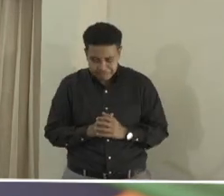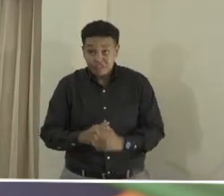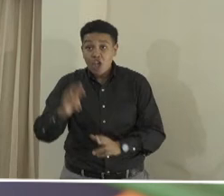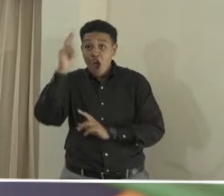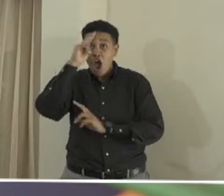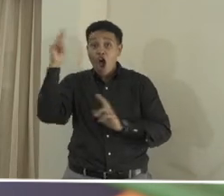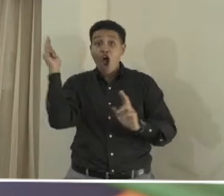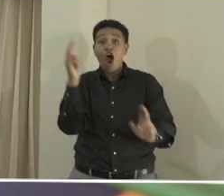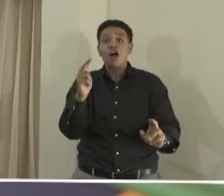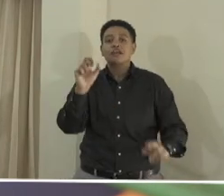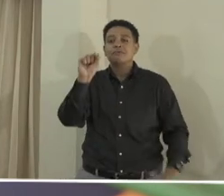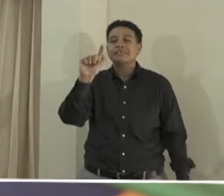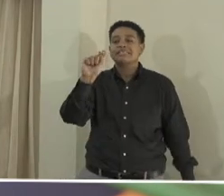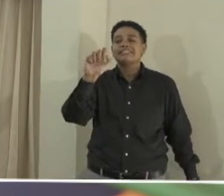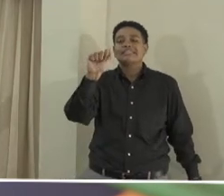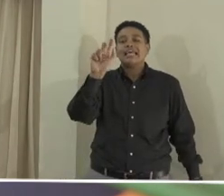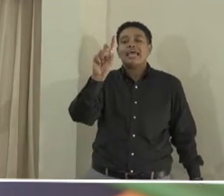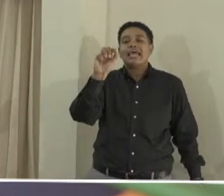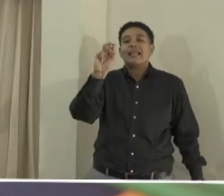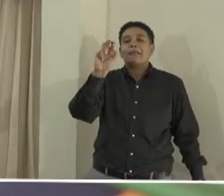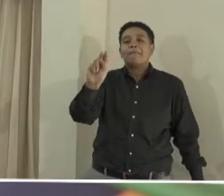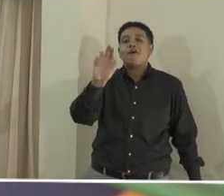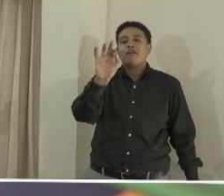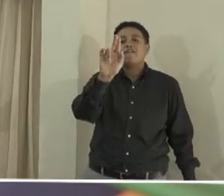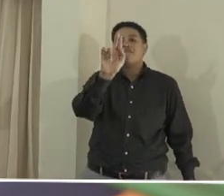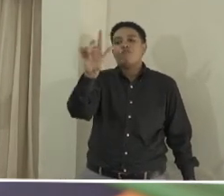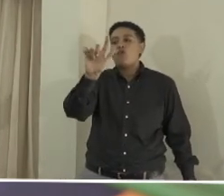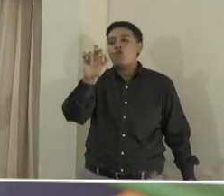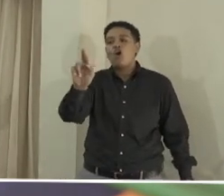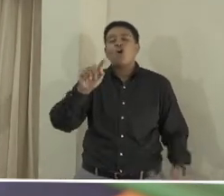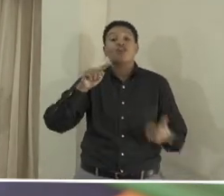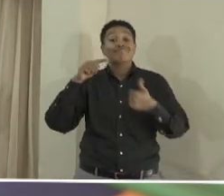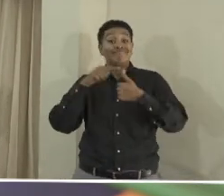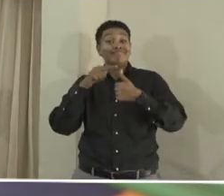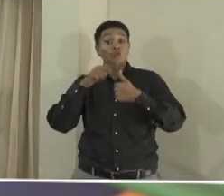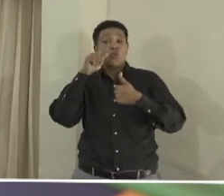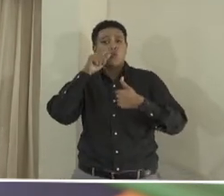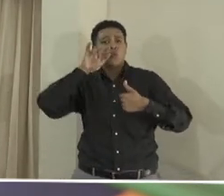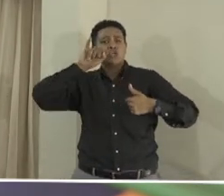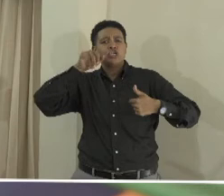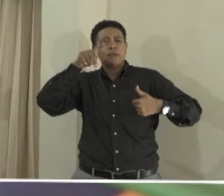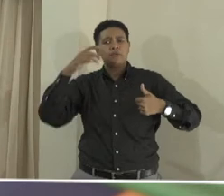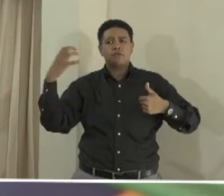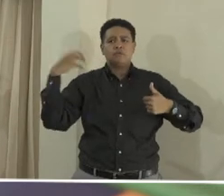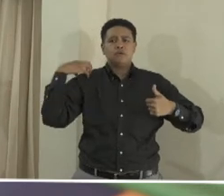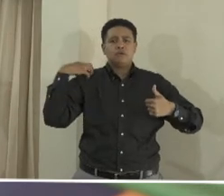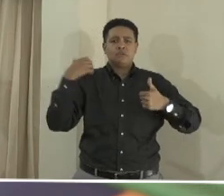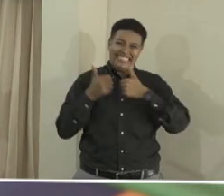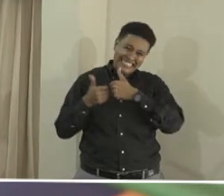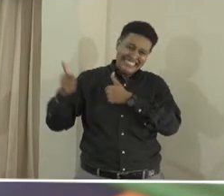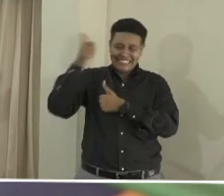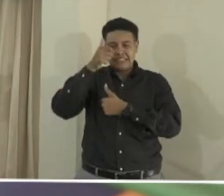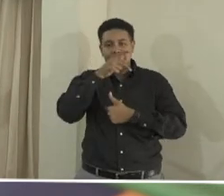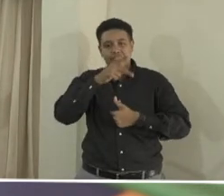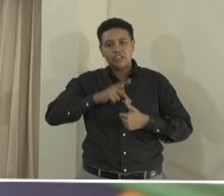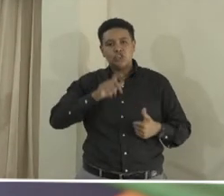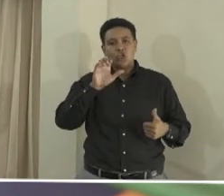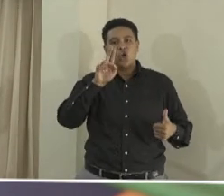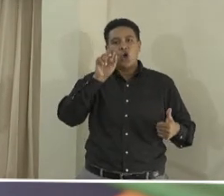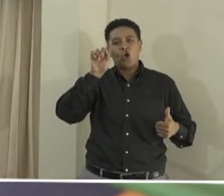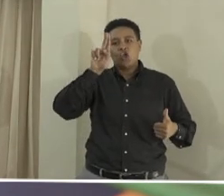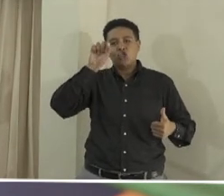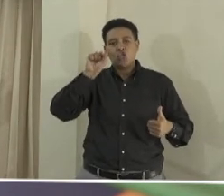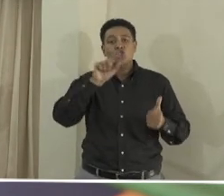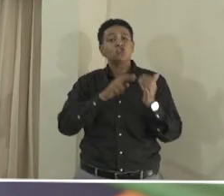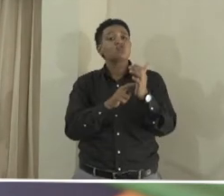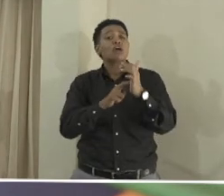Honorable Stedman Fuller, Custos of Kingston, representing His Excellency